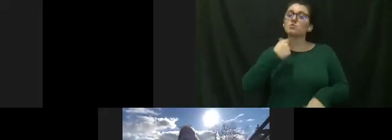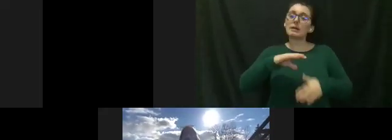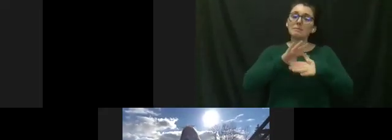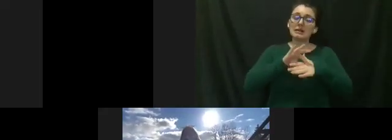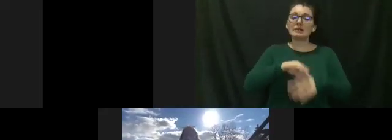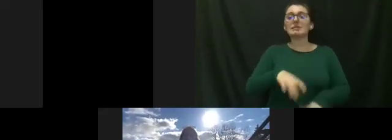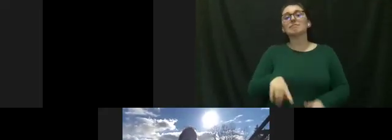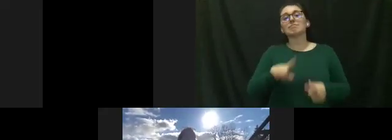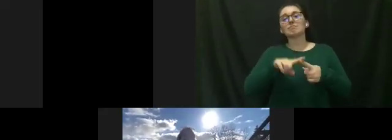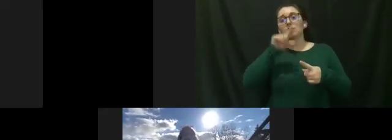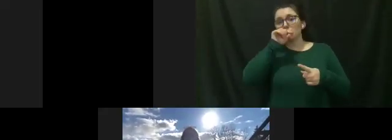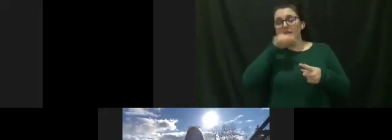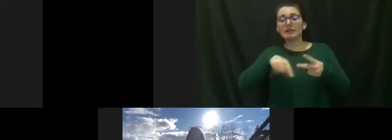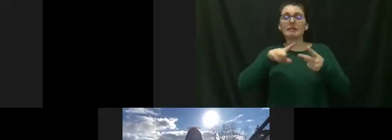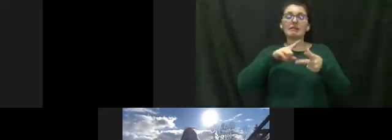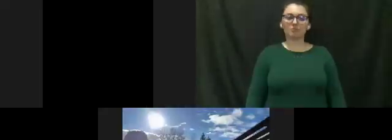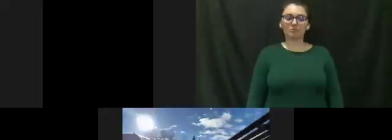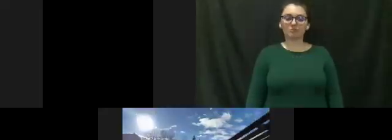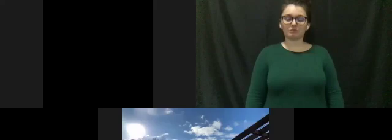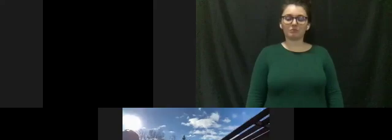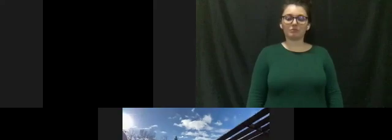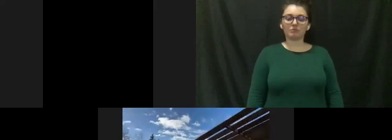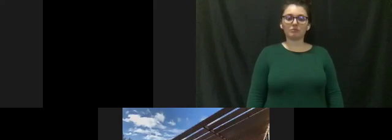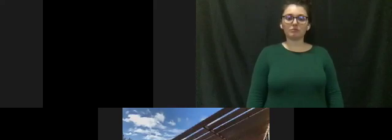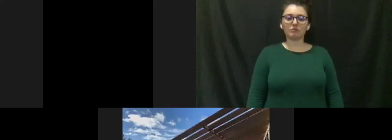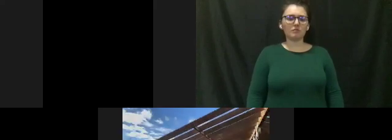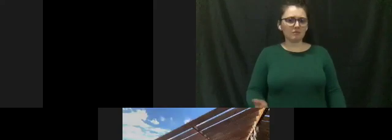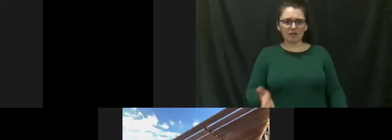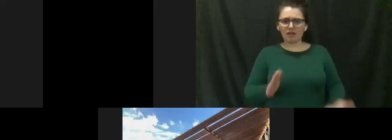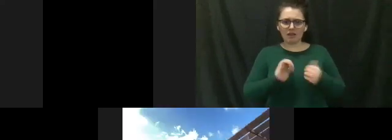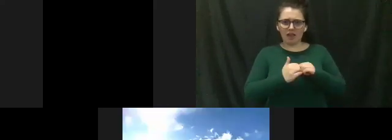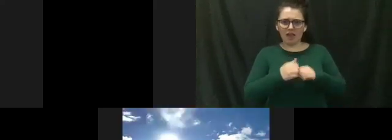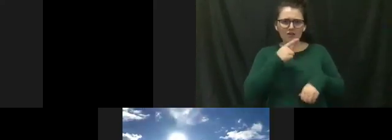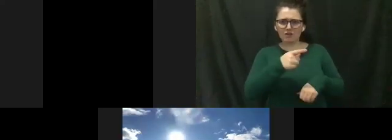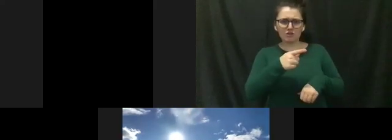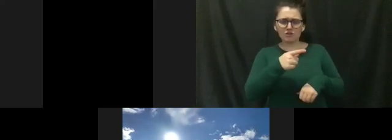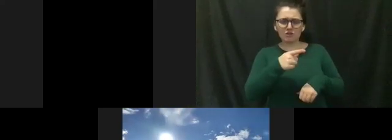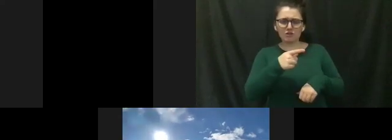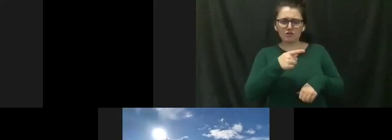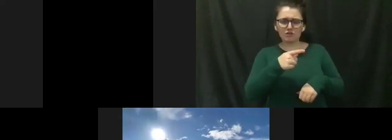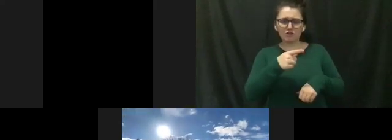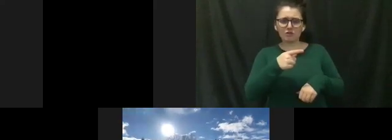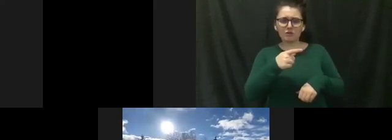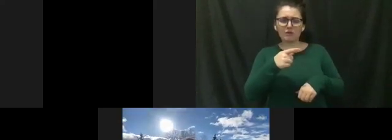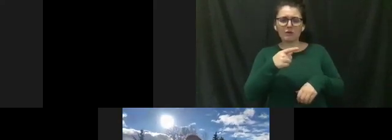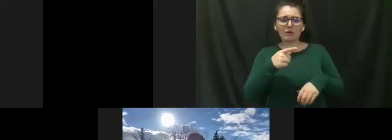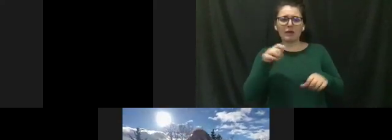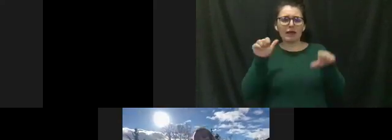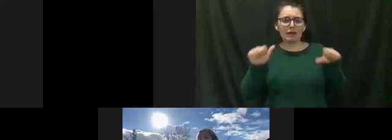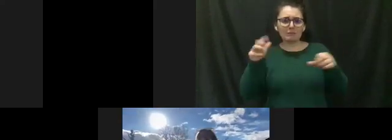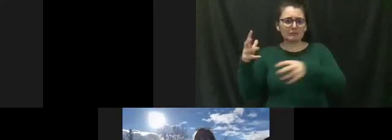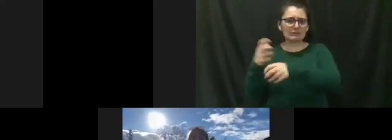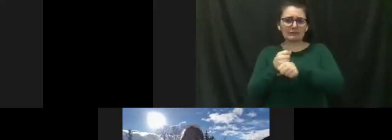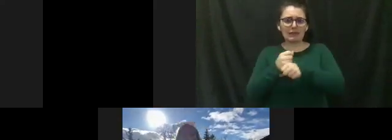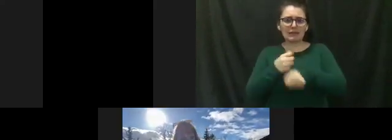fish, all that kind of stuff as well. How did you come to get her? So she actually, we acquired her. Someone actually had